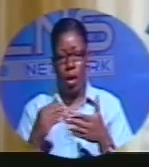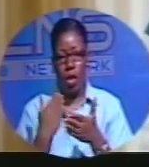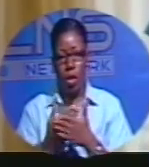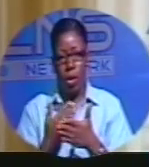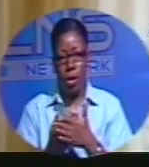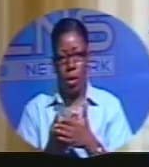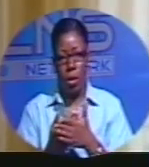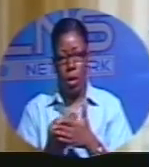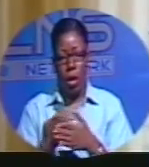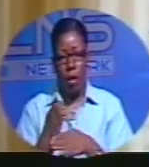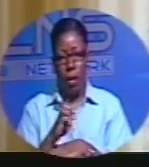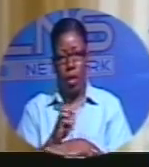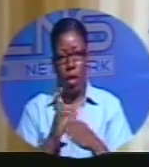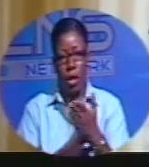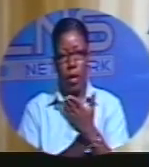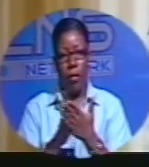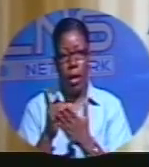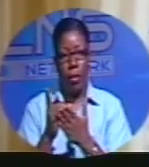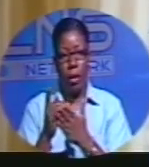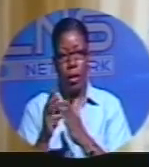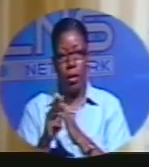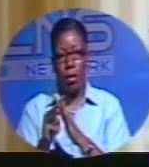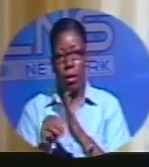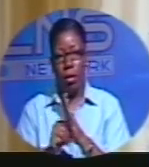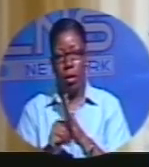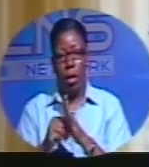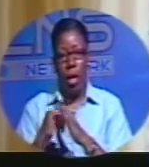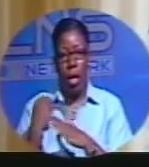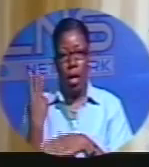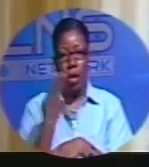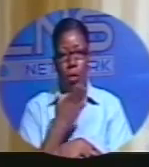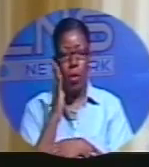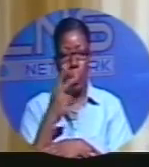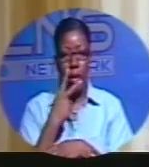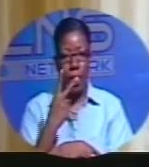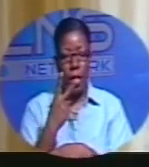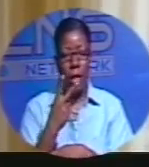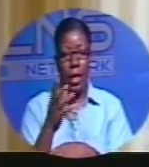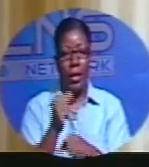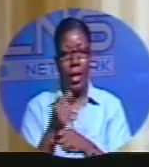country and development, and you're going to see and hear the benefits.